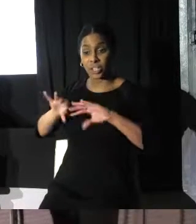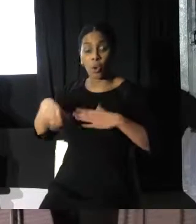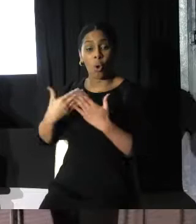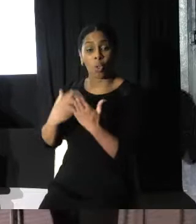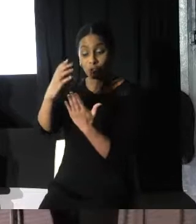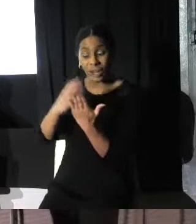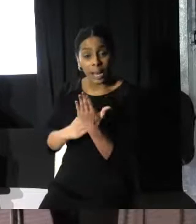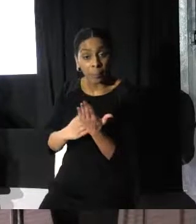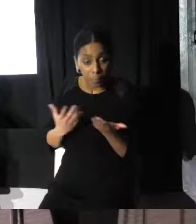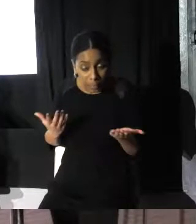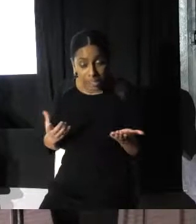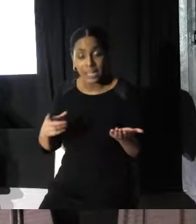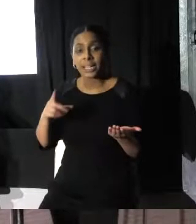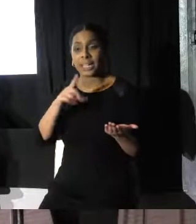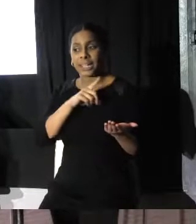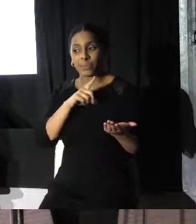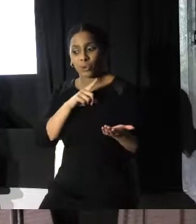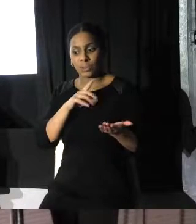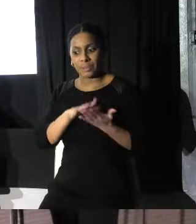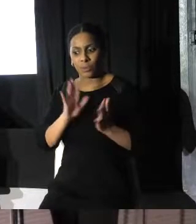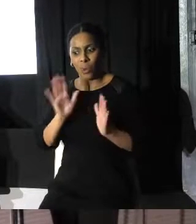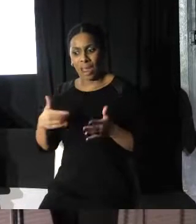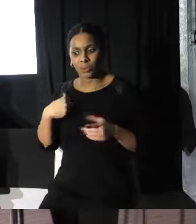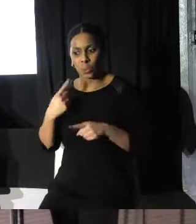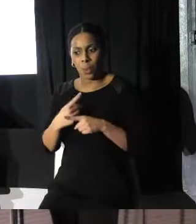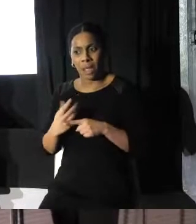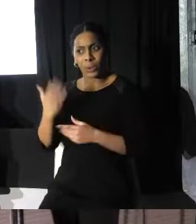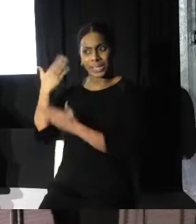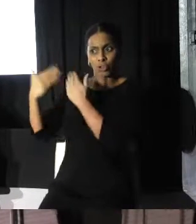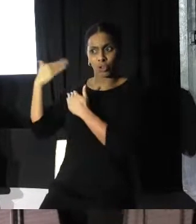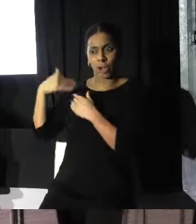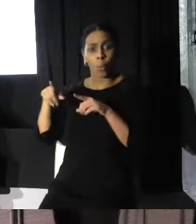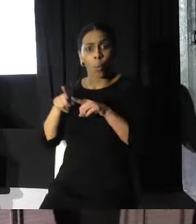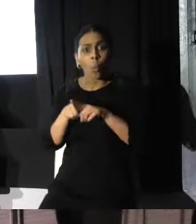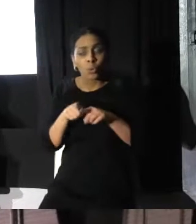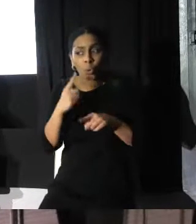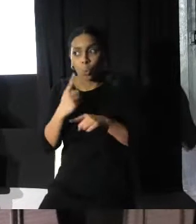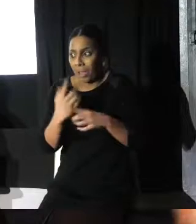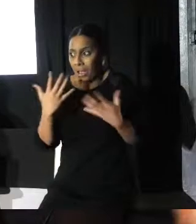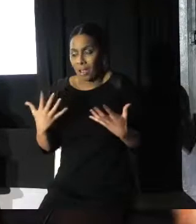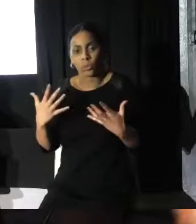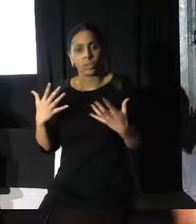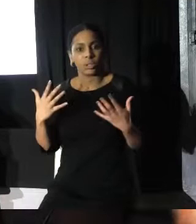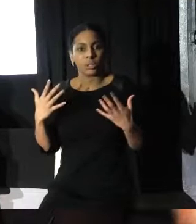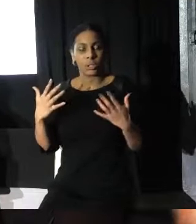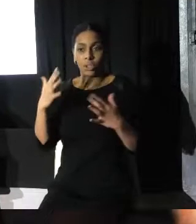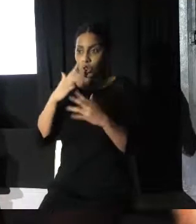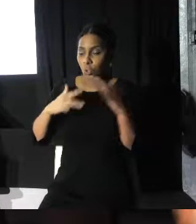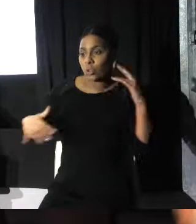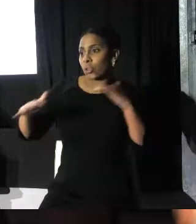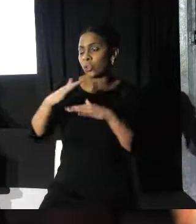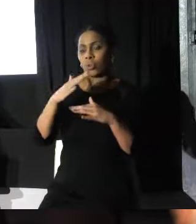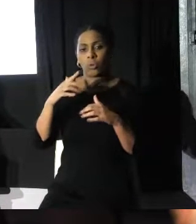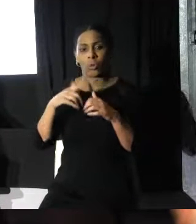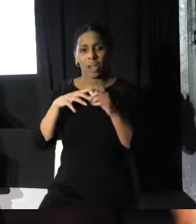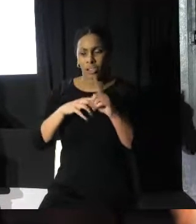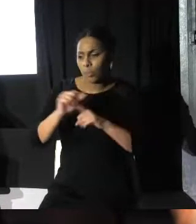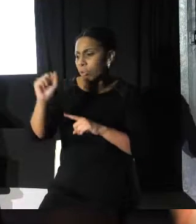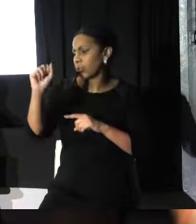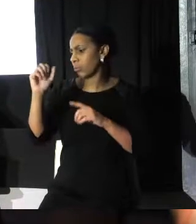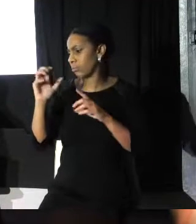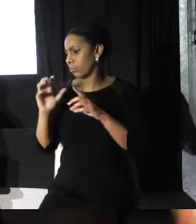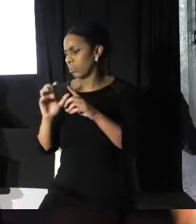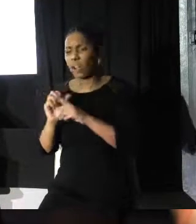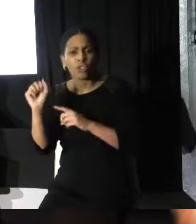having a conversation that's historical, but one that's sociological and that's anthropological, that's cultural, that's